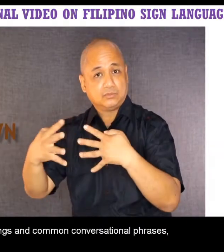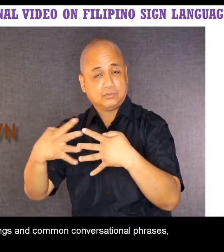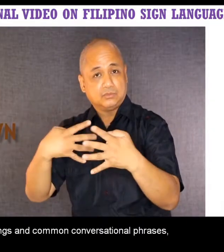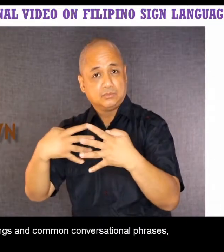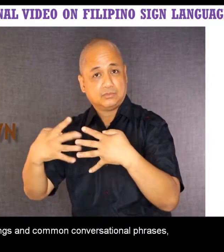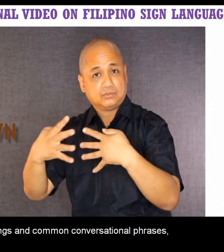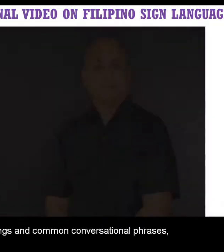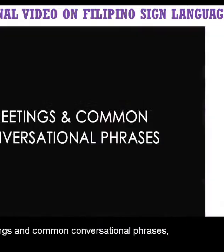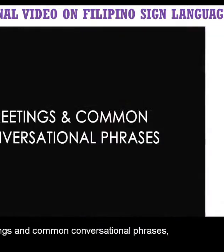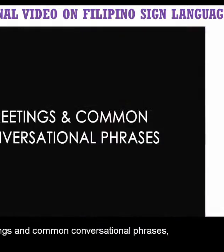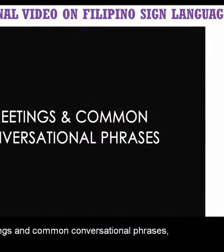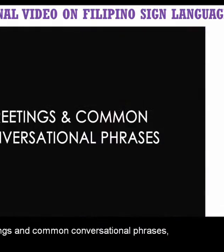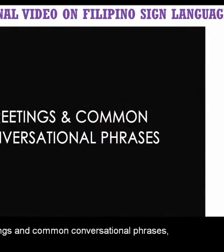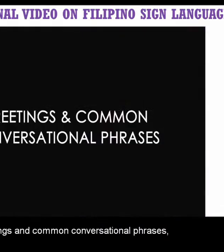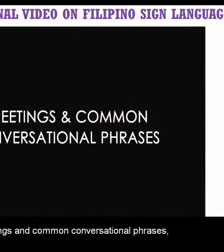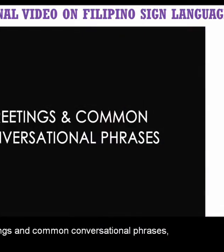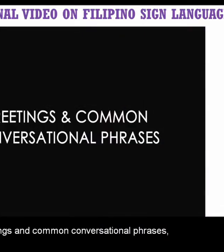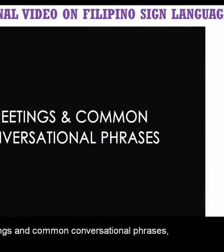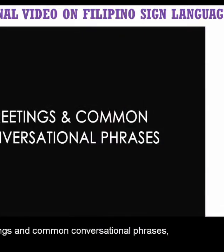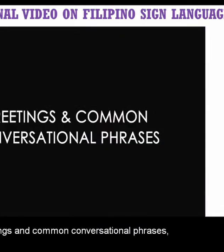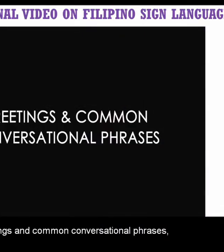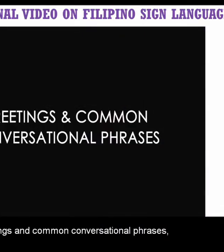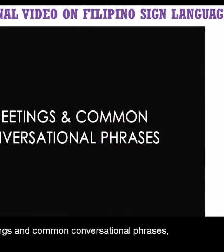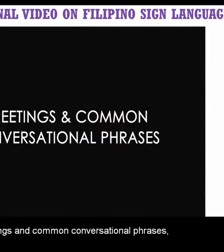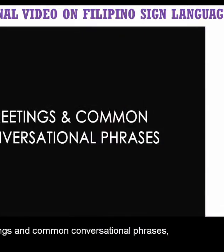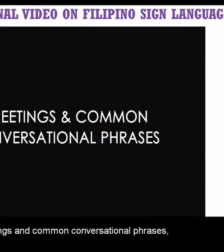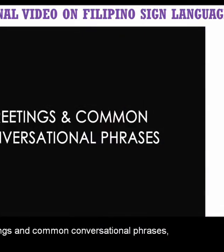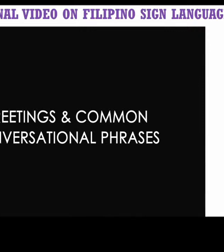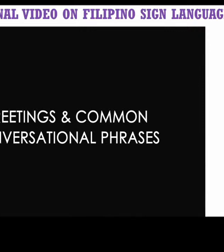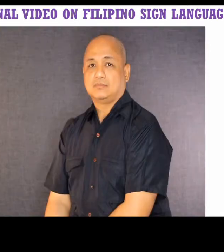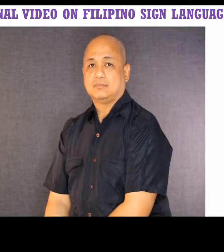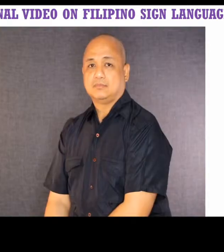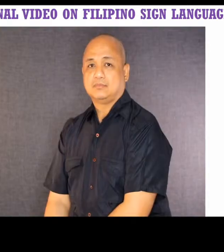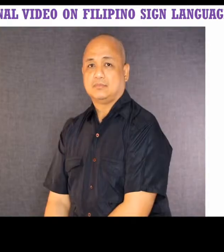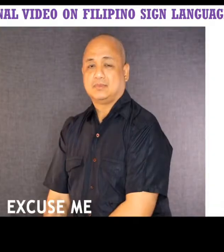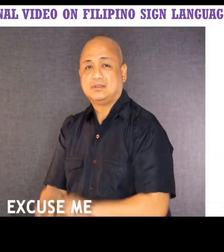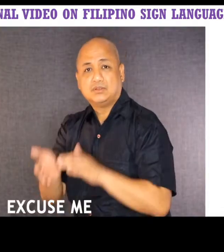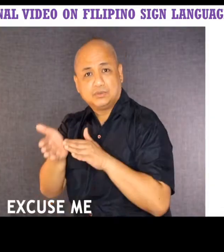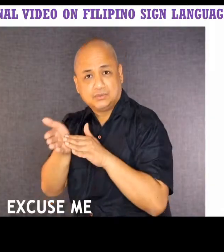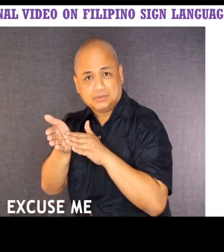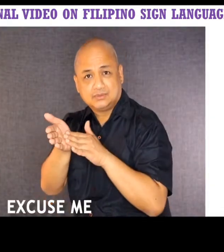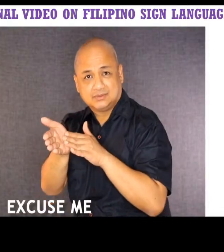greetings and common conversational phrases,